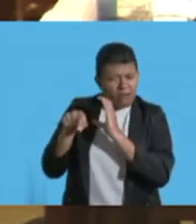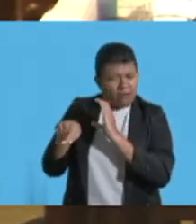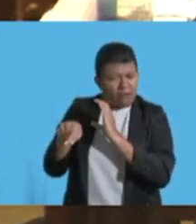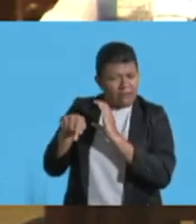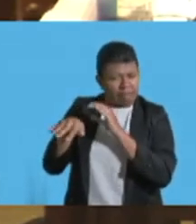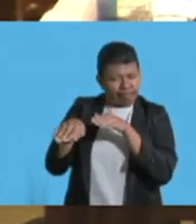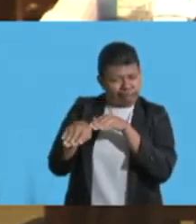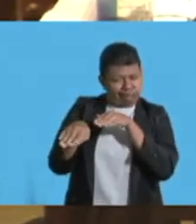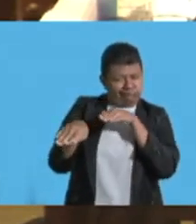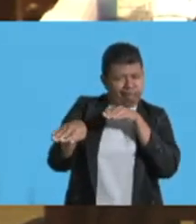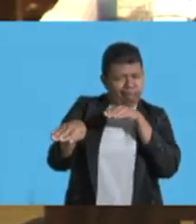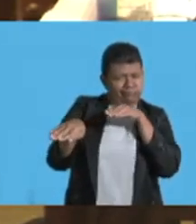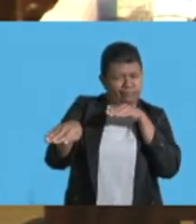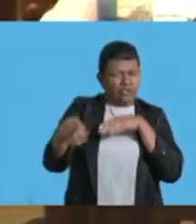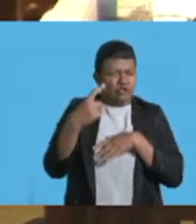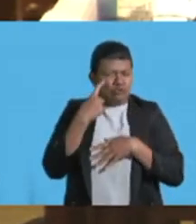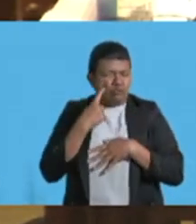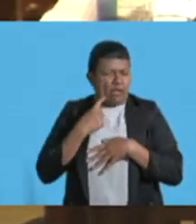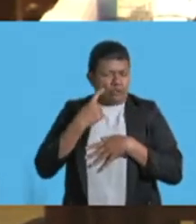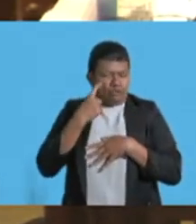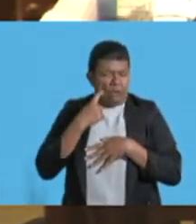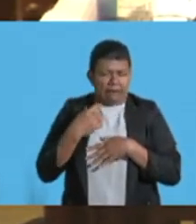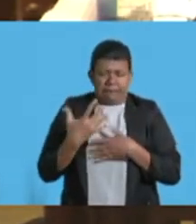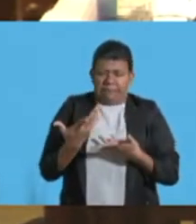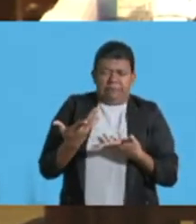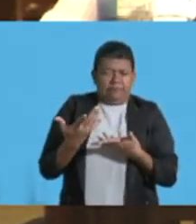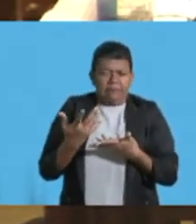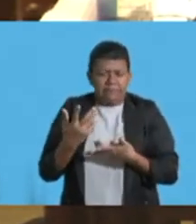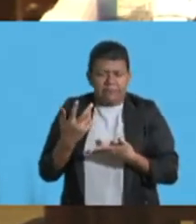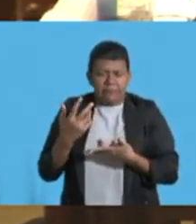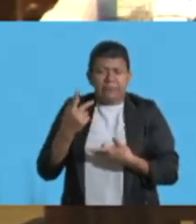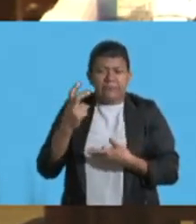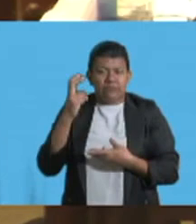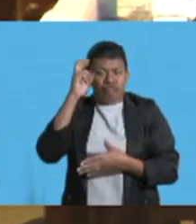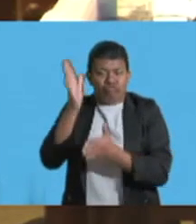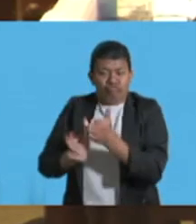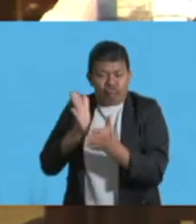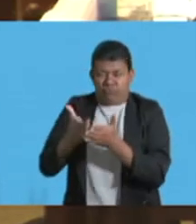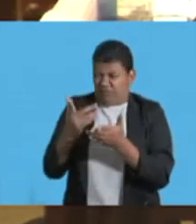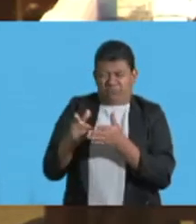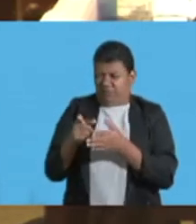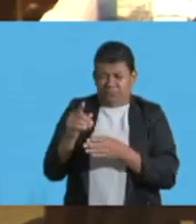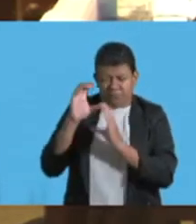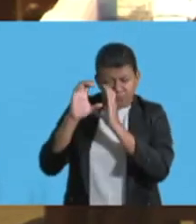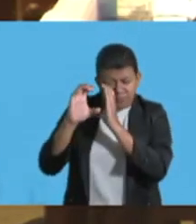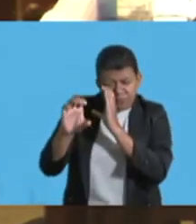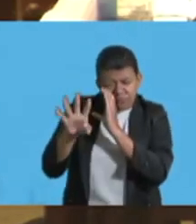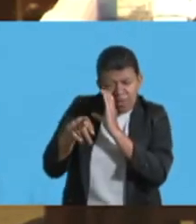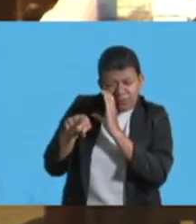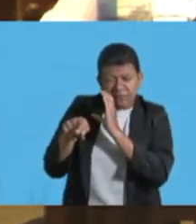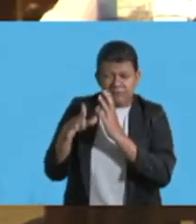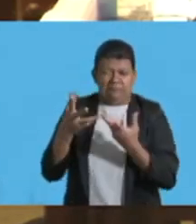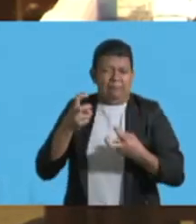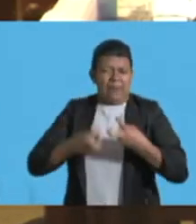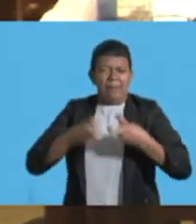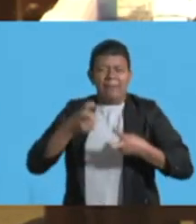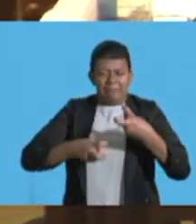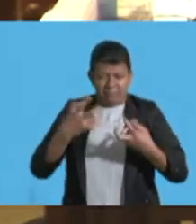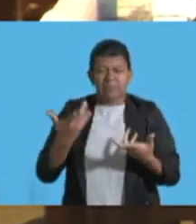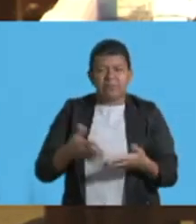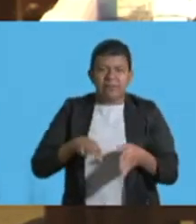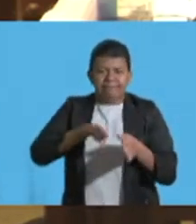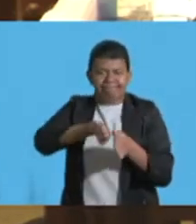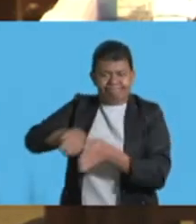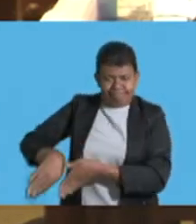The upgrading railway system will reveal traffic congestion, Madam Speaker. The upgrading